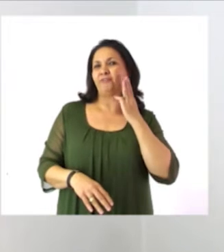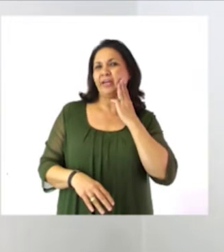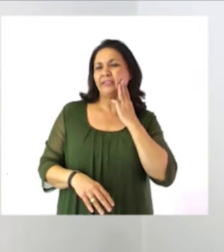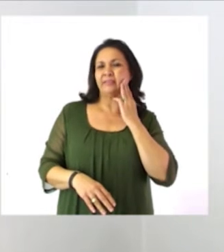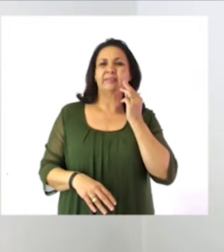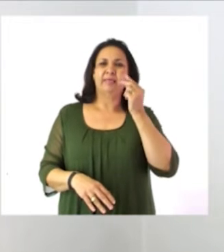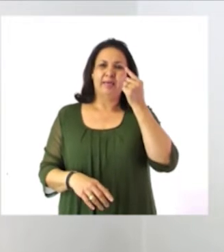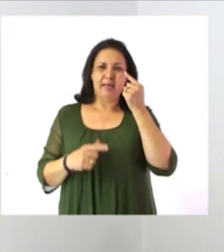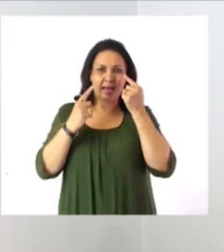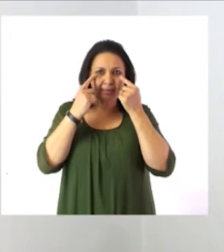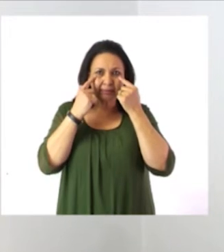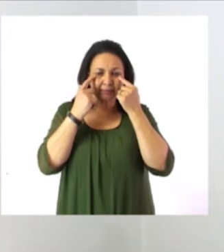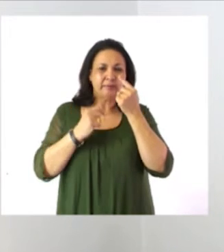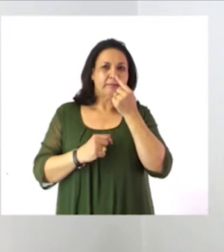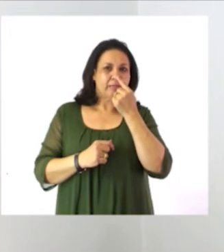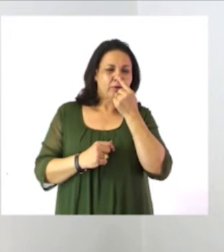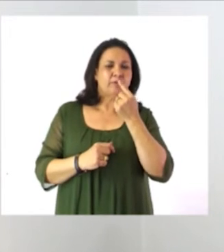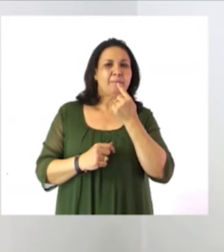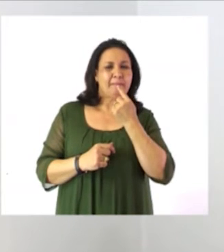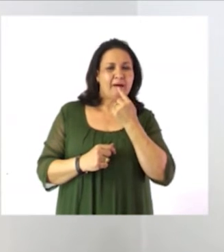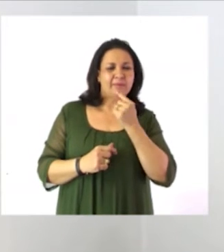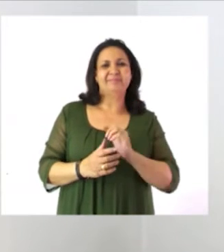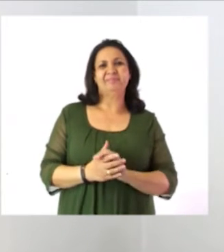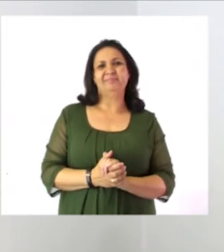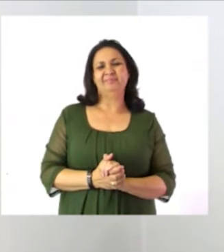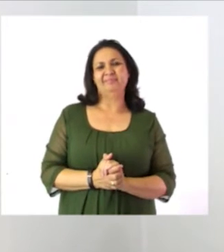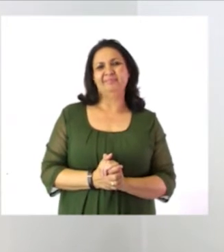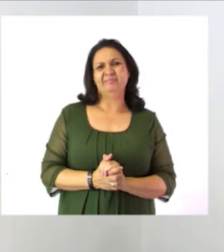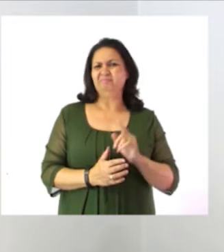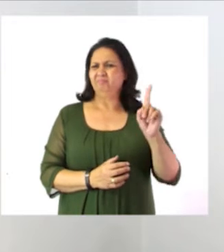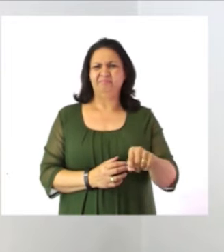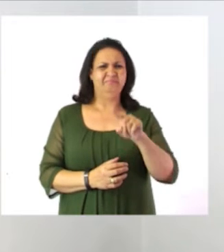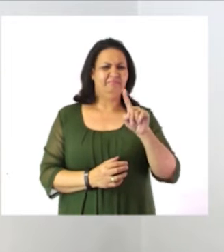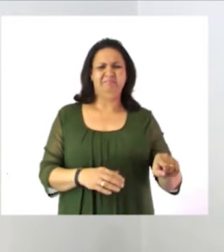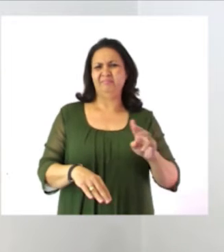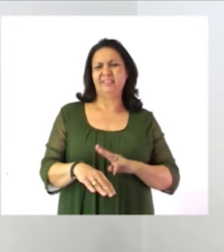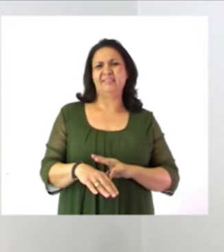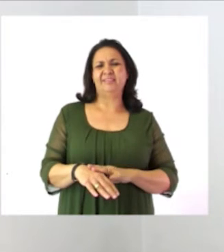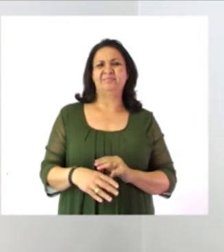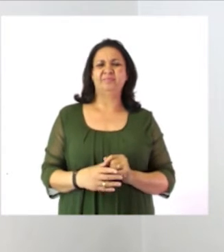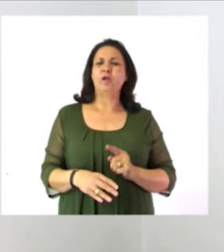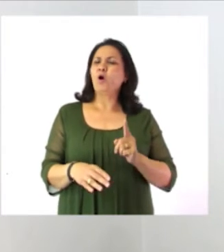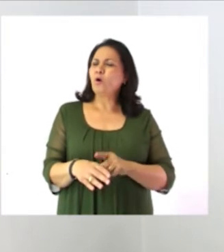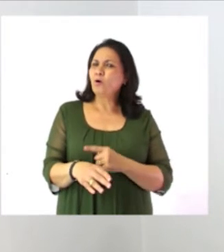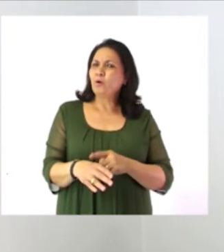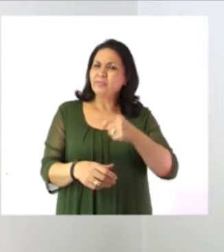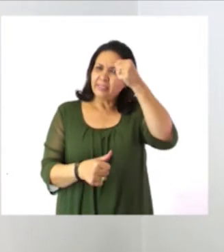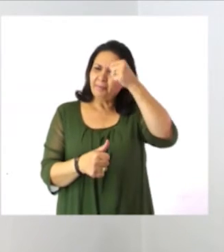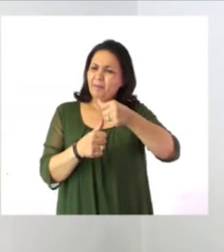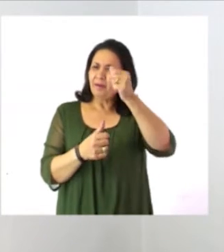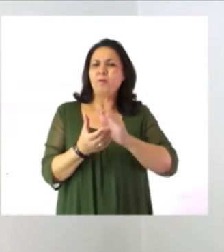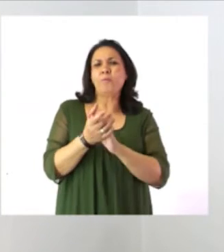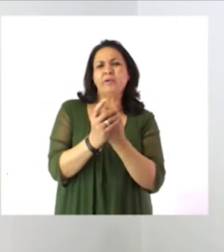nose, your eyes, your mouth. Avoid touching them. And always remember to wash